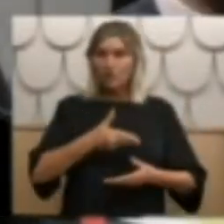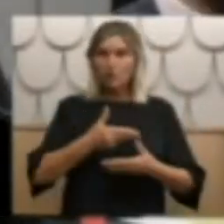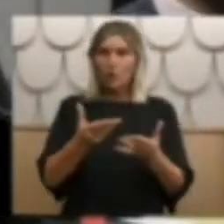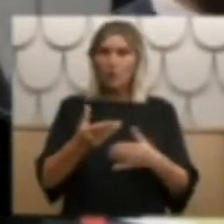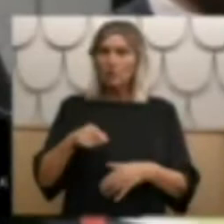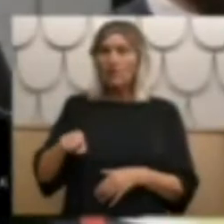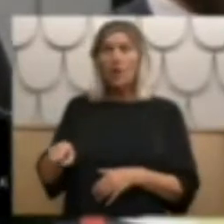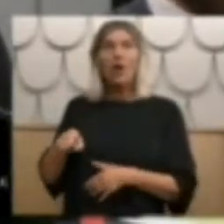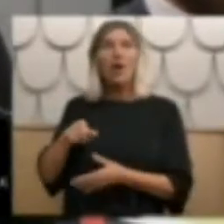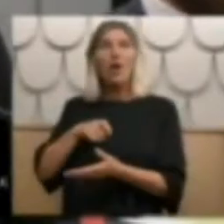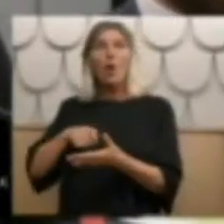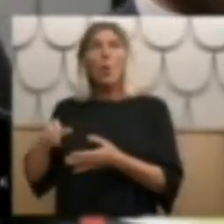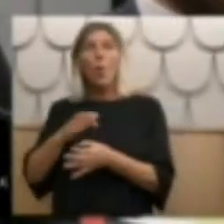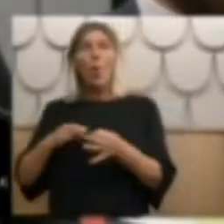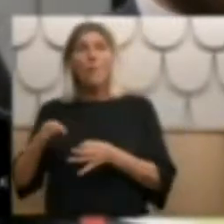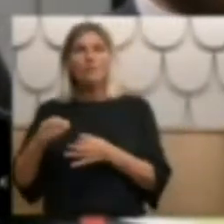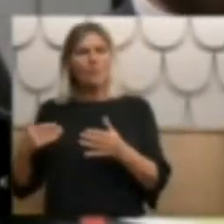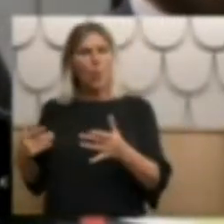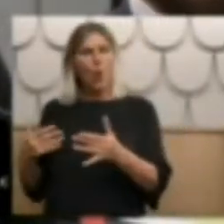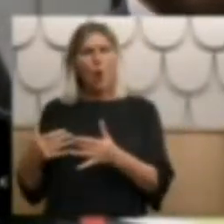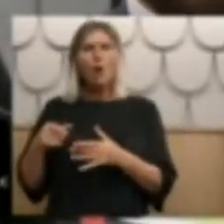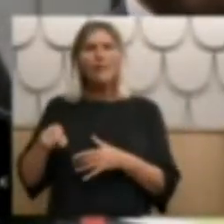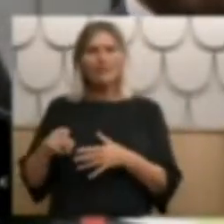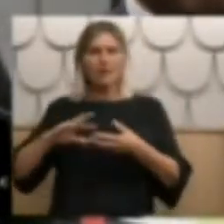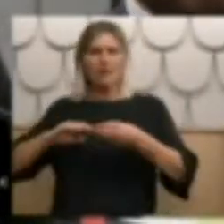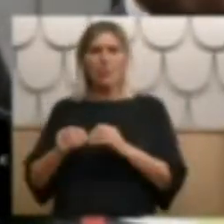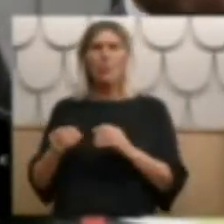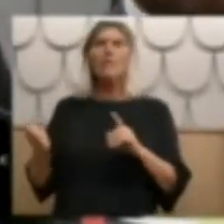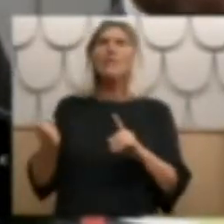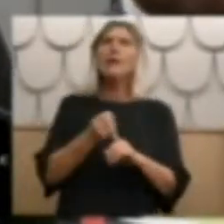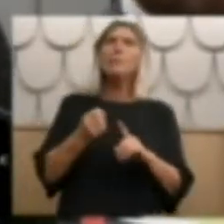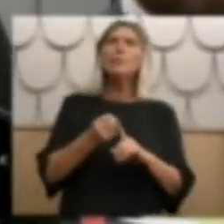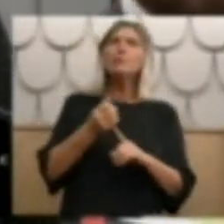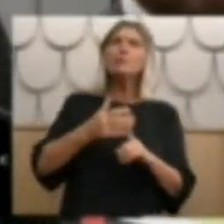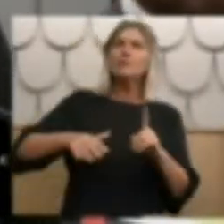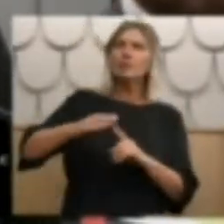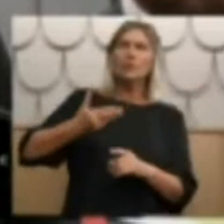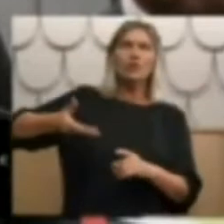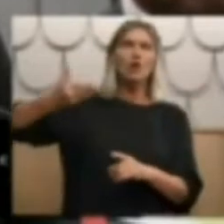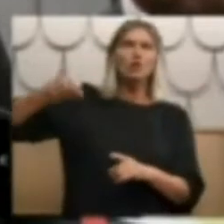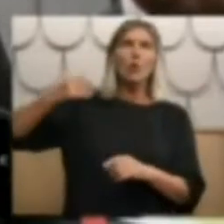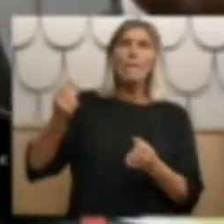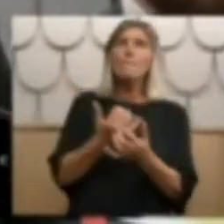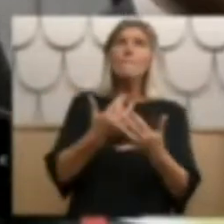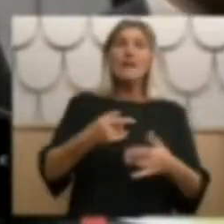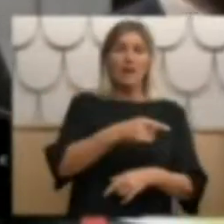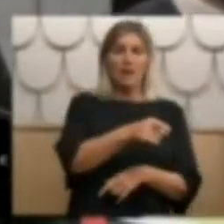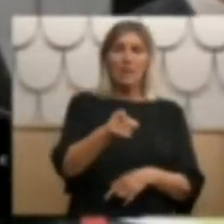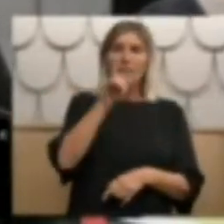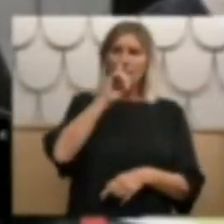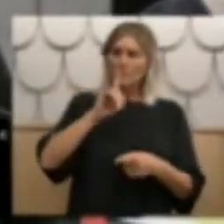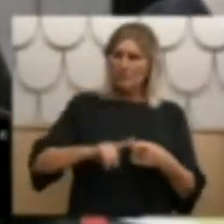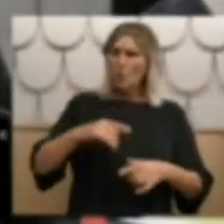Law Office all along that's been the problem with historic abuse cases. Many today are still suffering